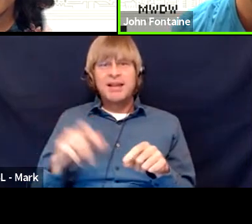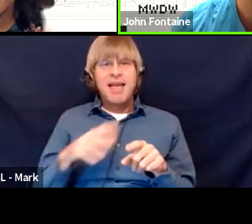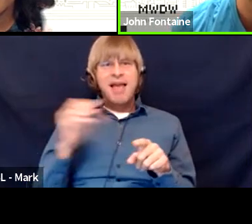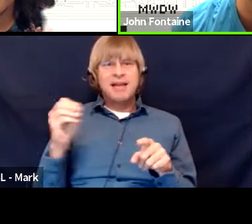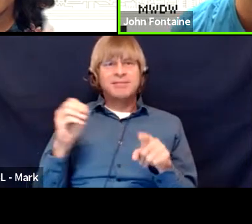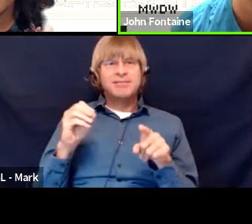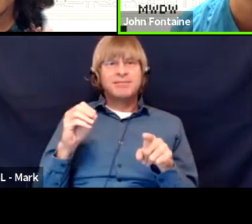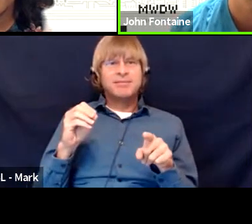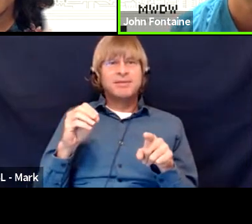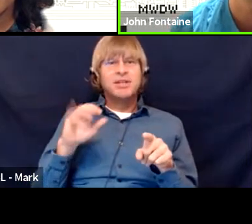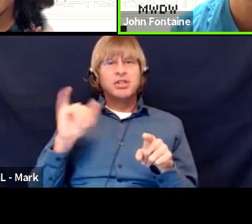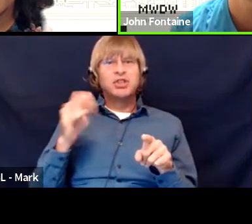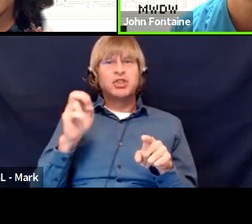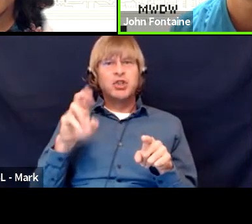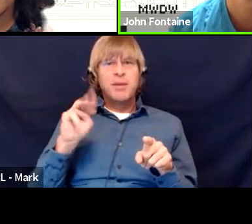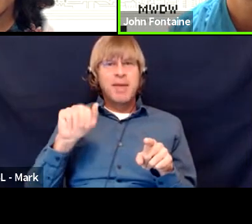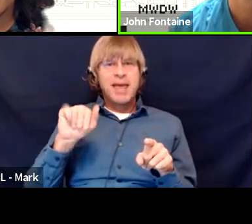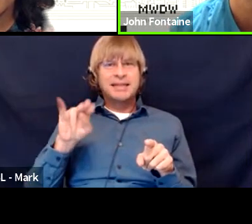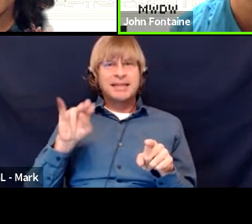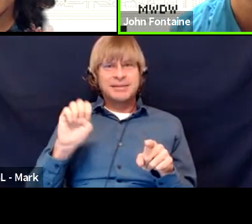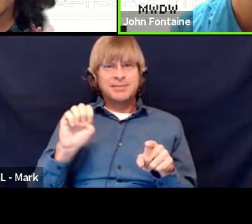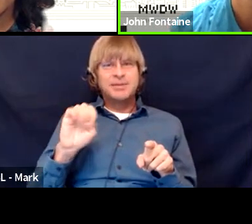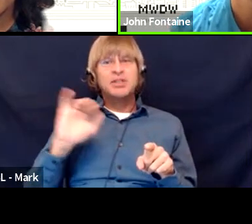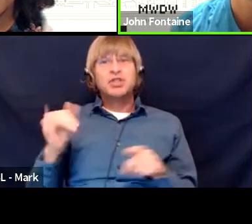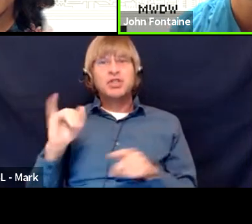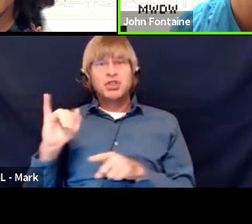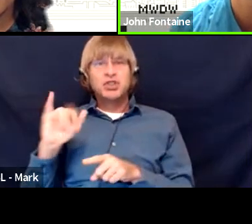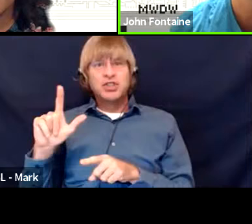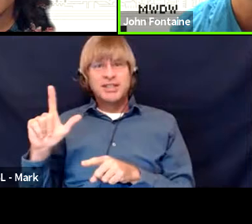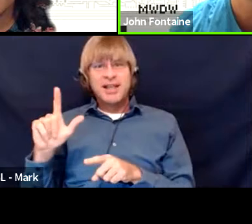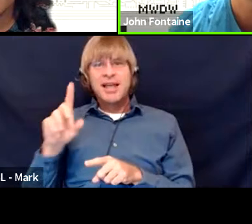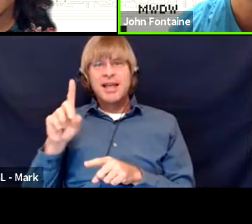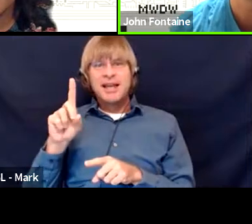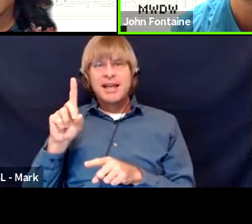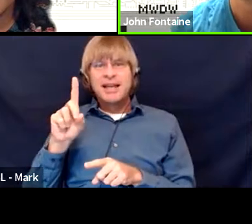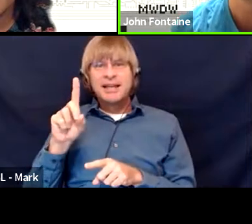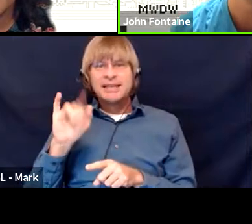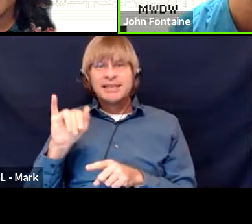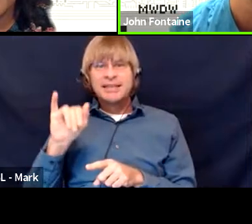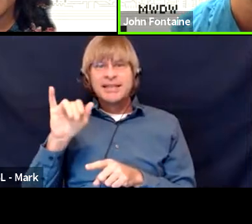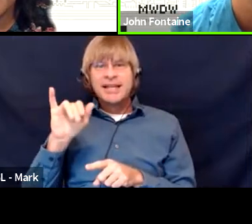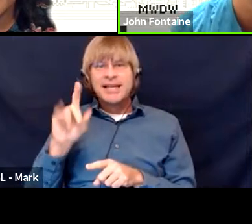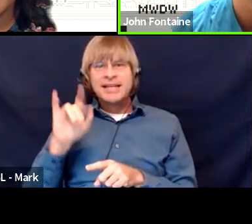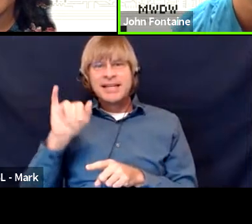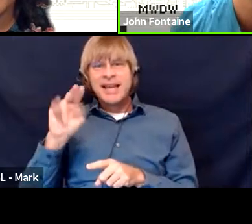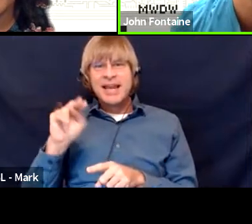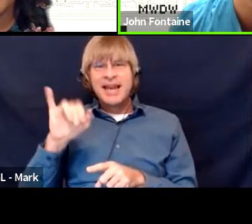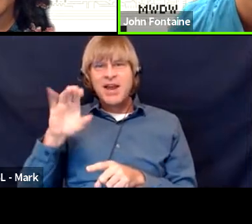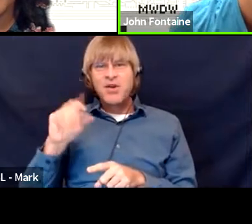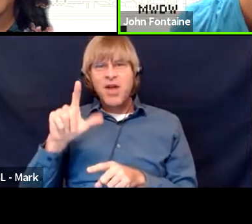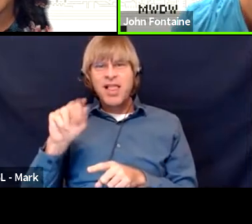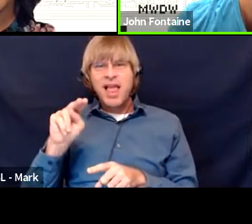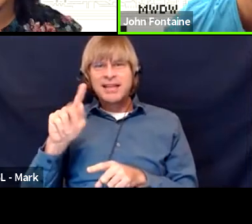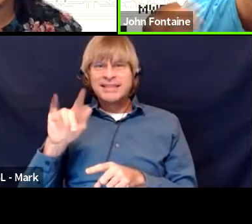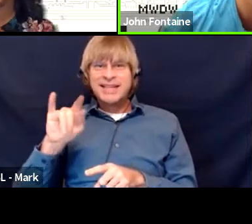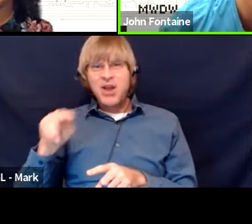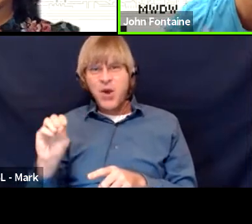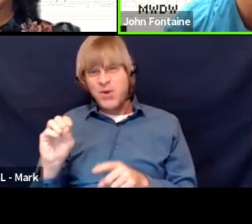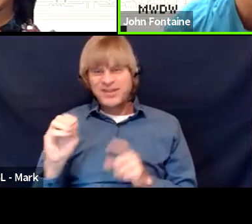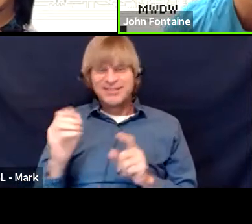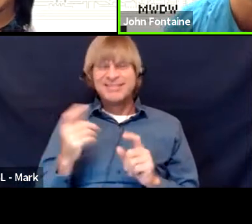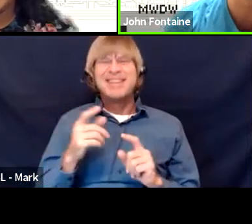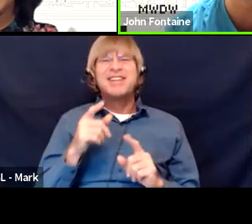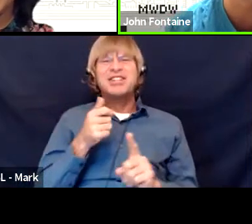and Jermaine. Jill DiNicolantonio, I knew I was gonna screw that up.